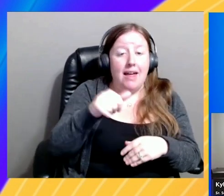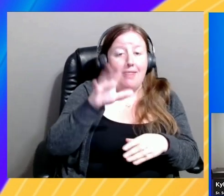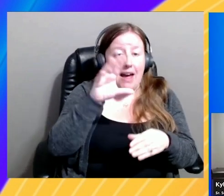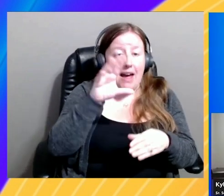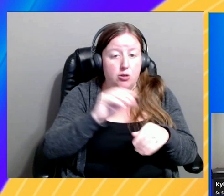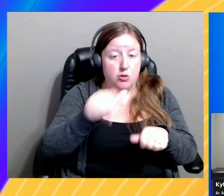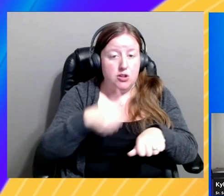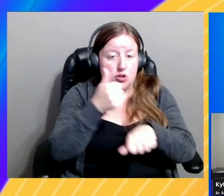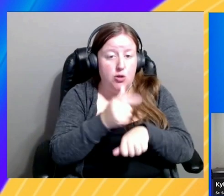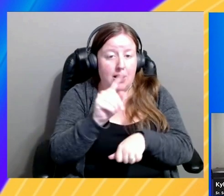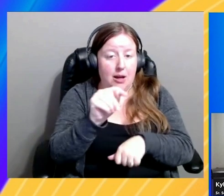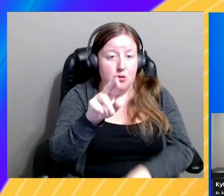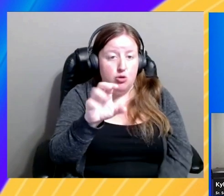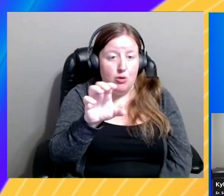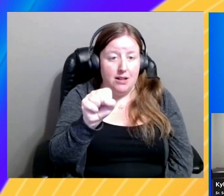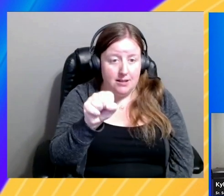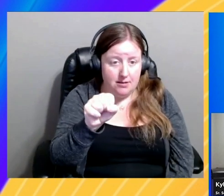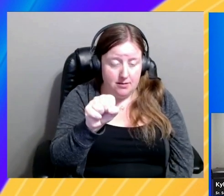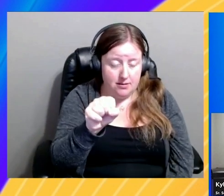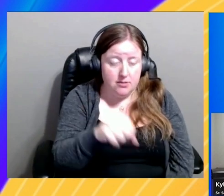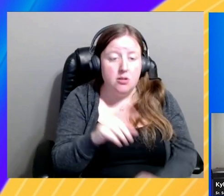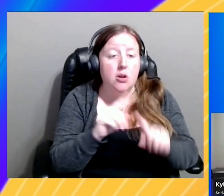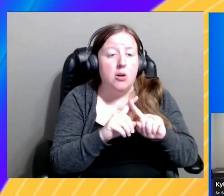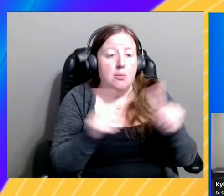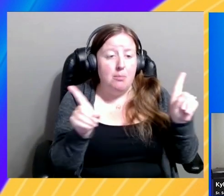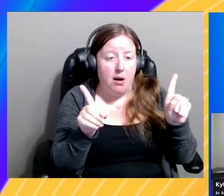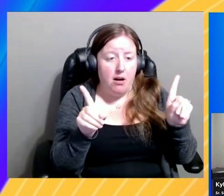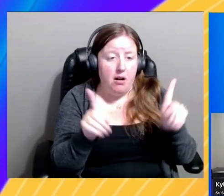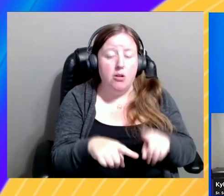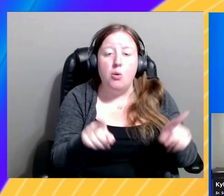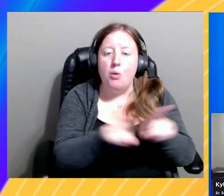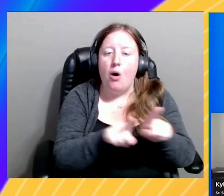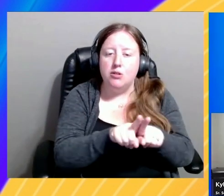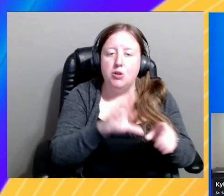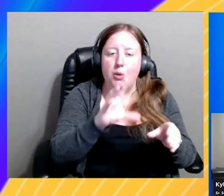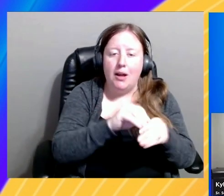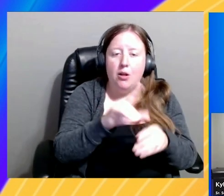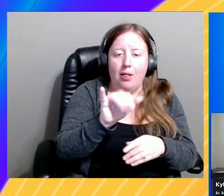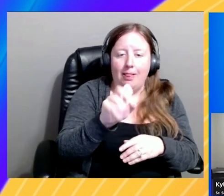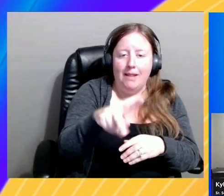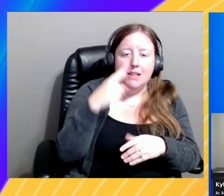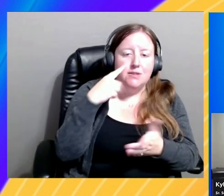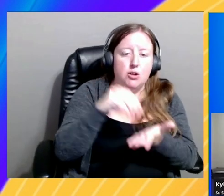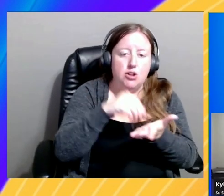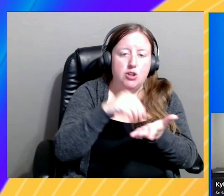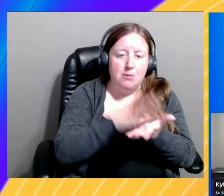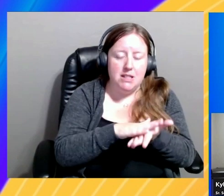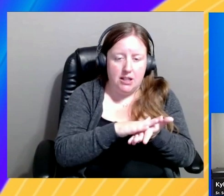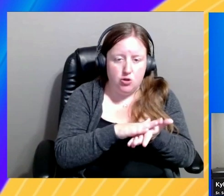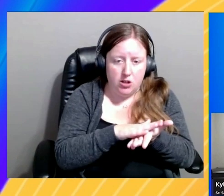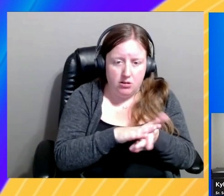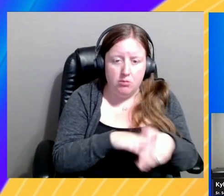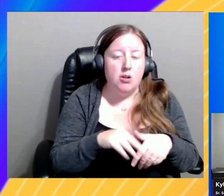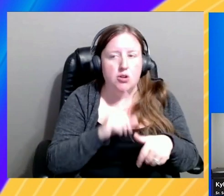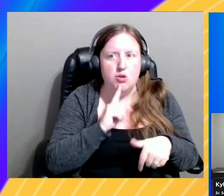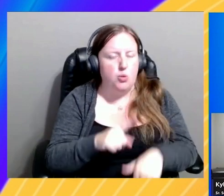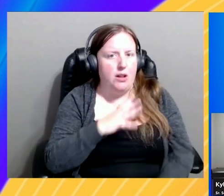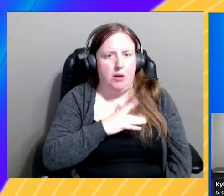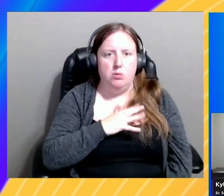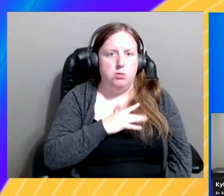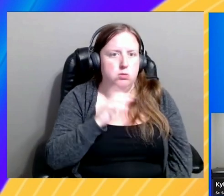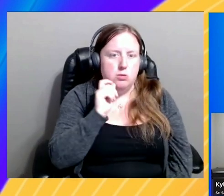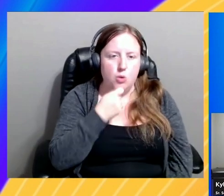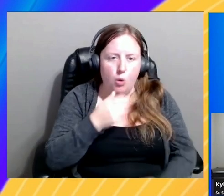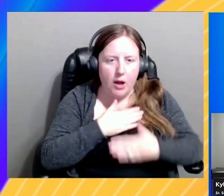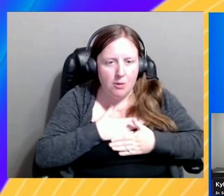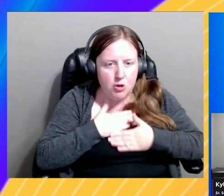traces. But we'll also include links to the documentation. This is really cool, Kevin, and I appreciate you showing us a